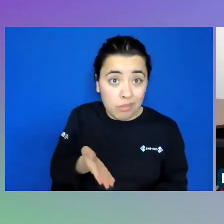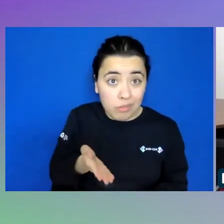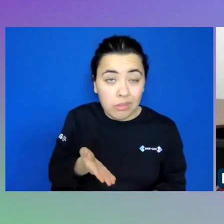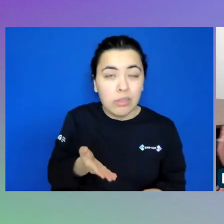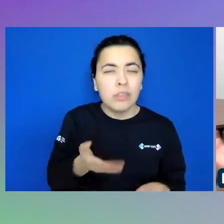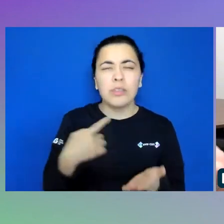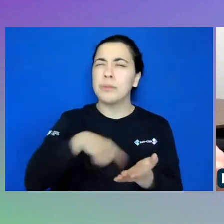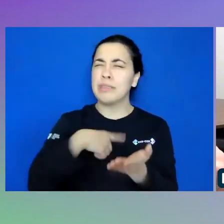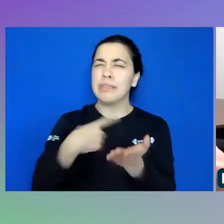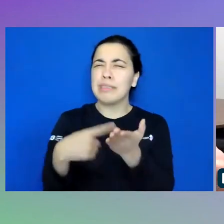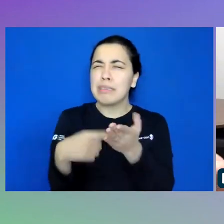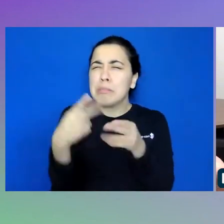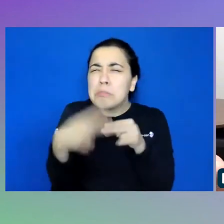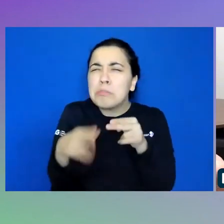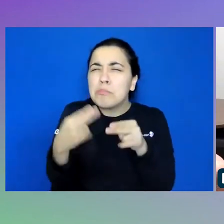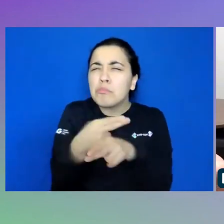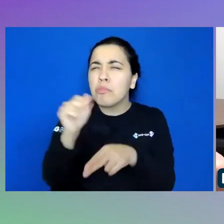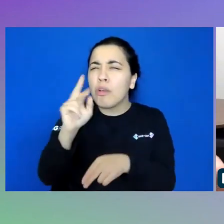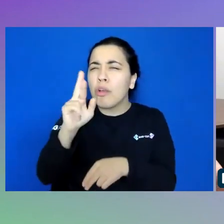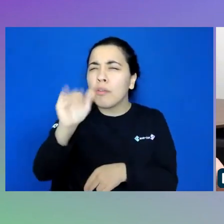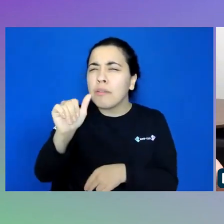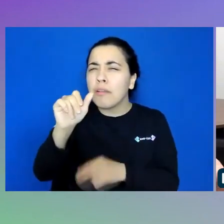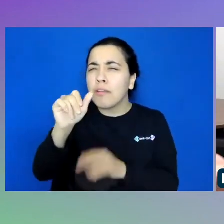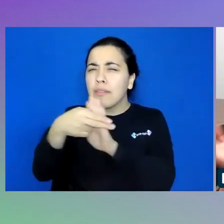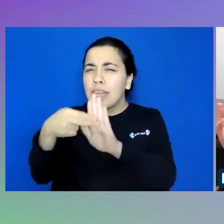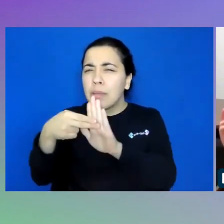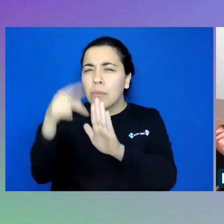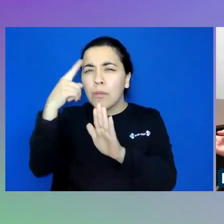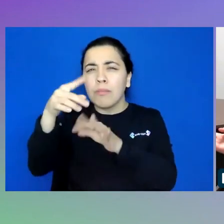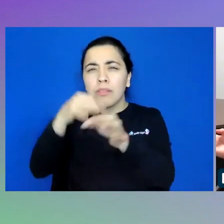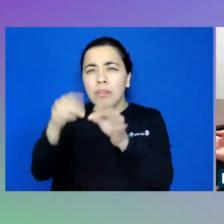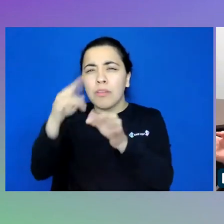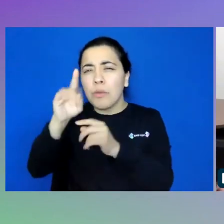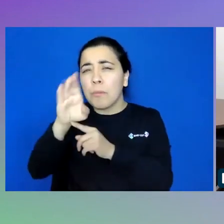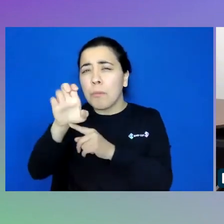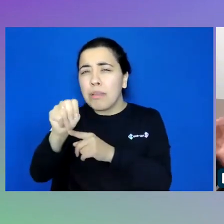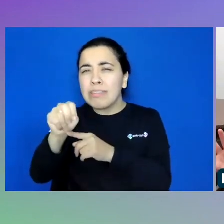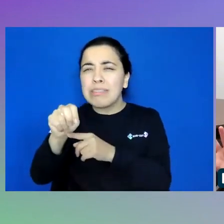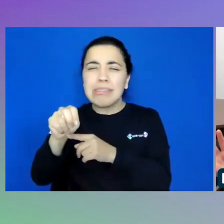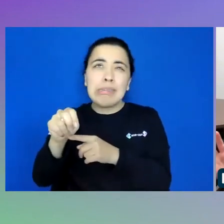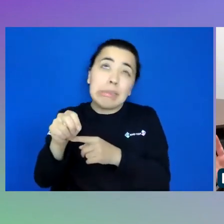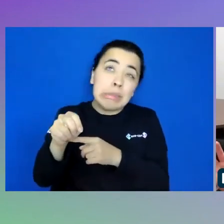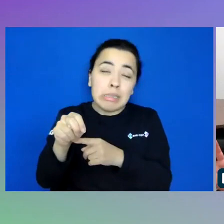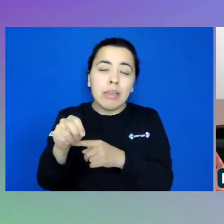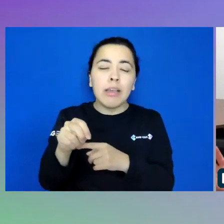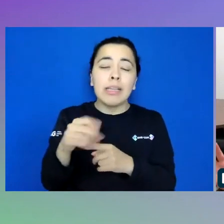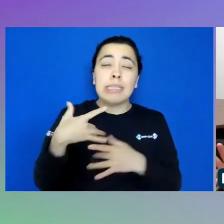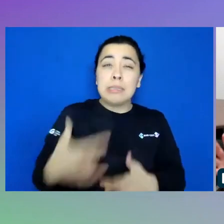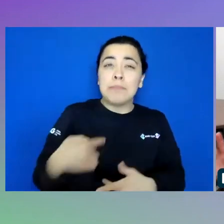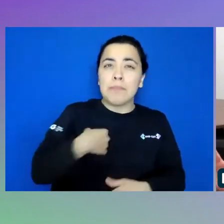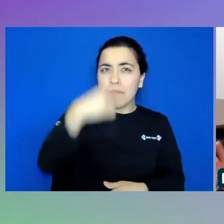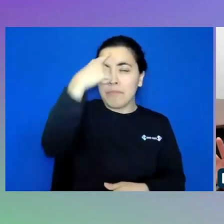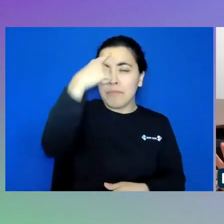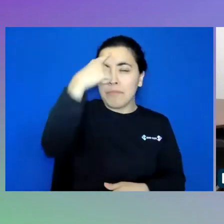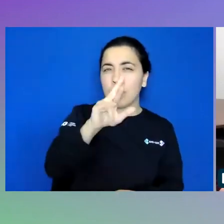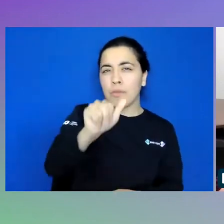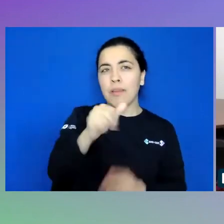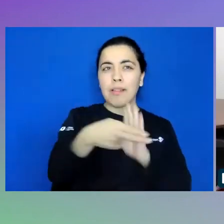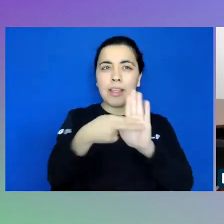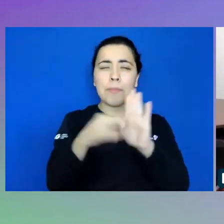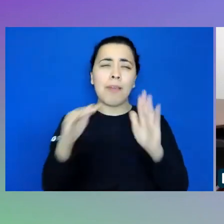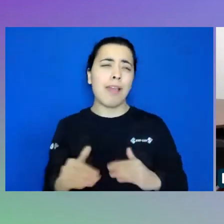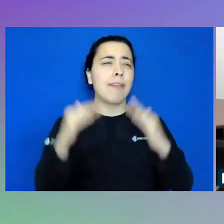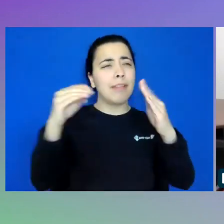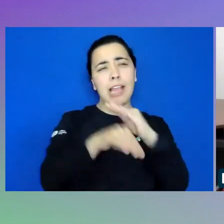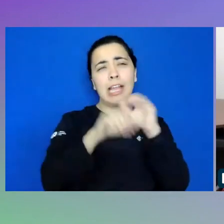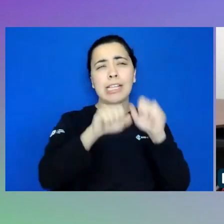buttons. Not the most intuitive thing. ARIA labels I think of as like an advanced accessibility practice. These aren't the things you learn